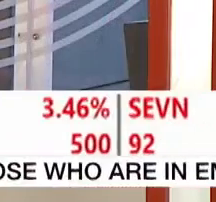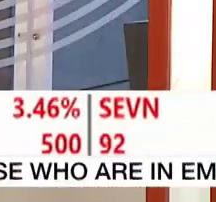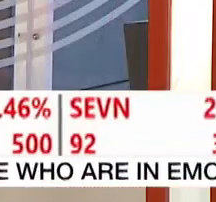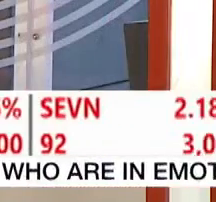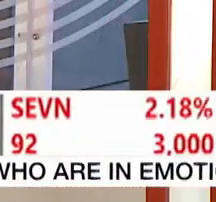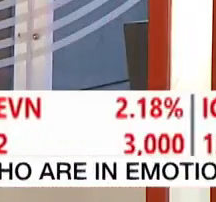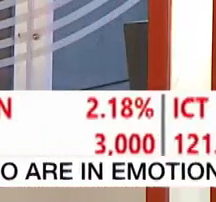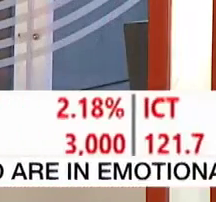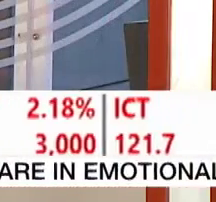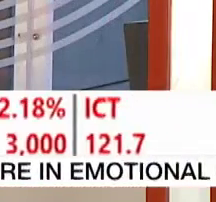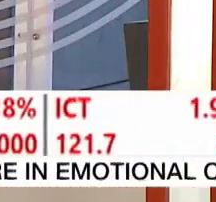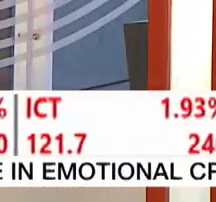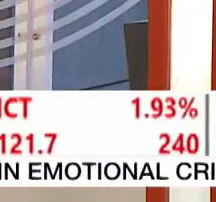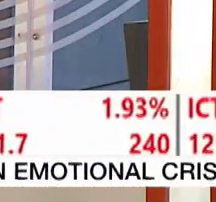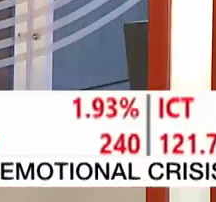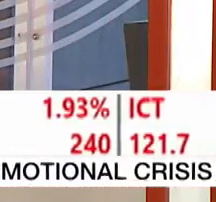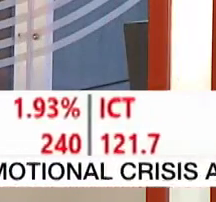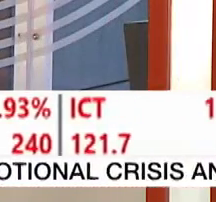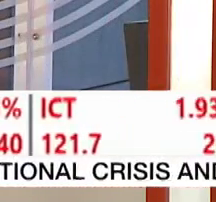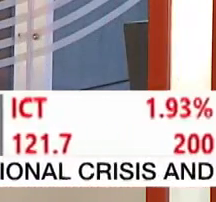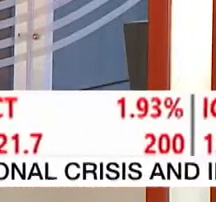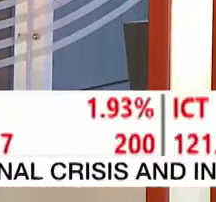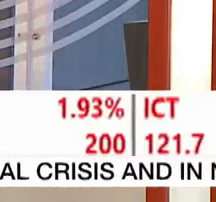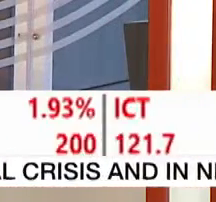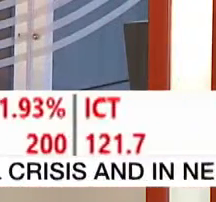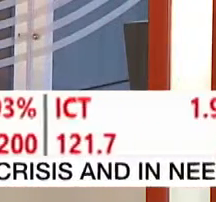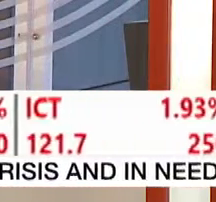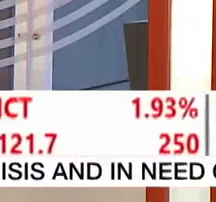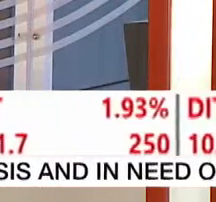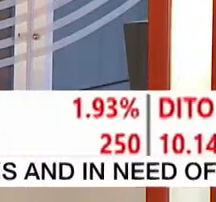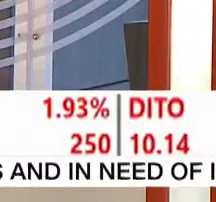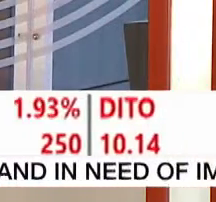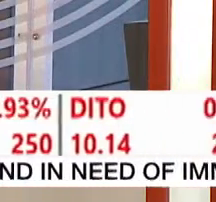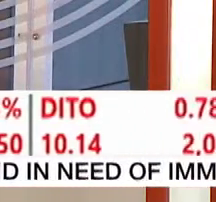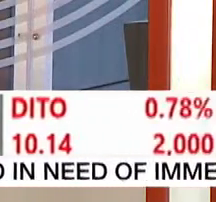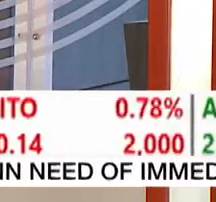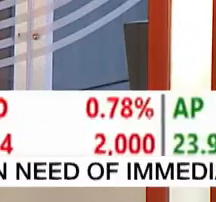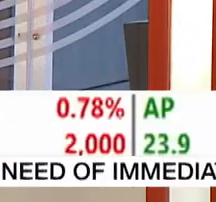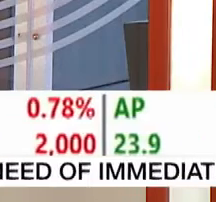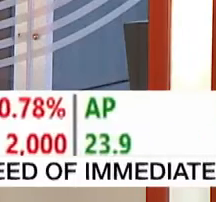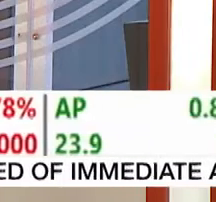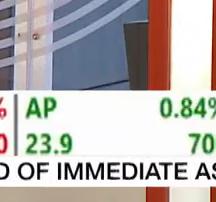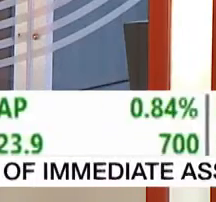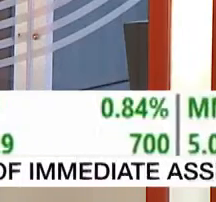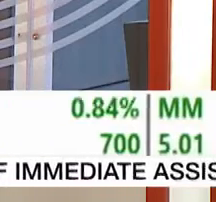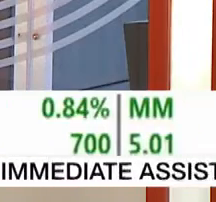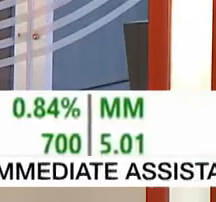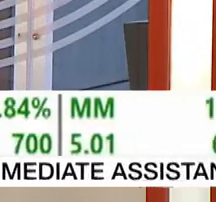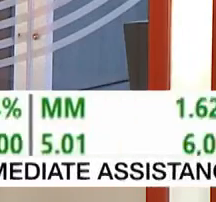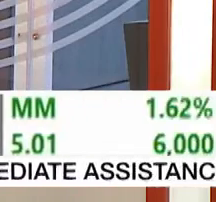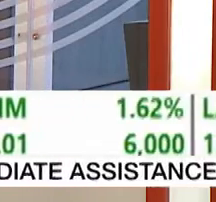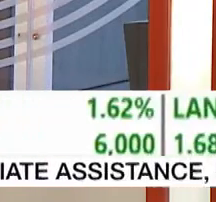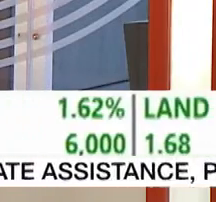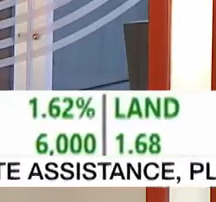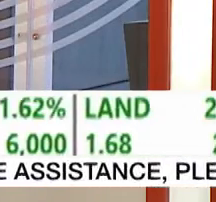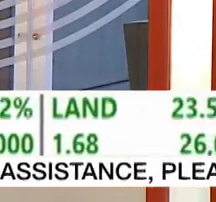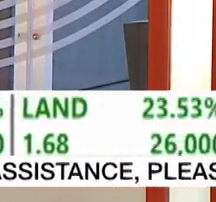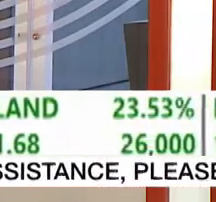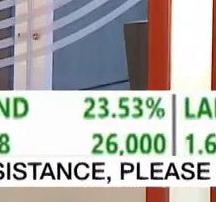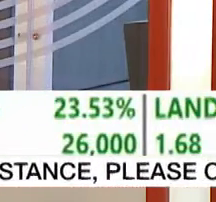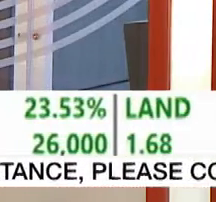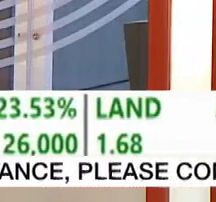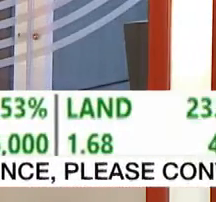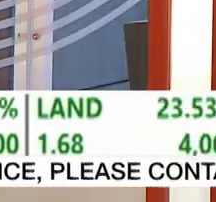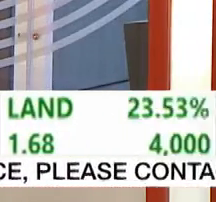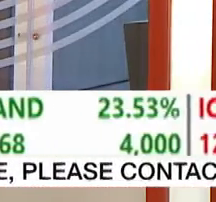Hi, thanks for joining us. And for those of you watching us on YouTube and on Facebook, nice to have you with us today. If it were up to the Philippine Health Department,